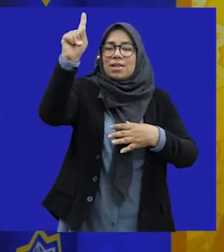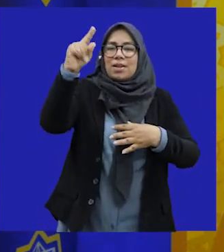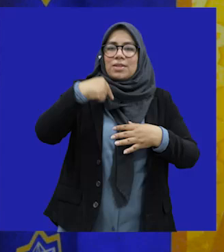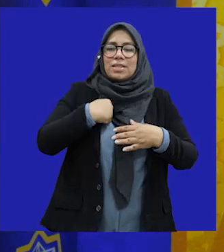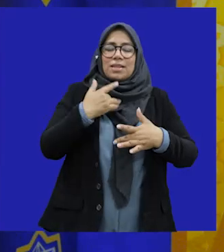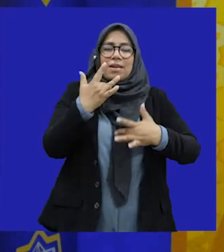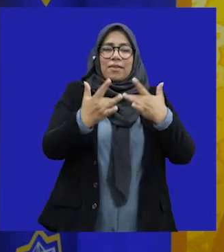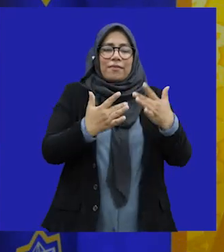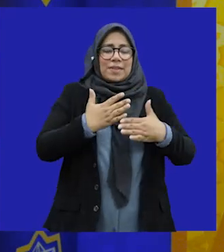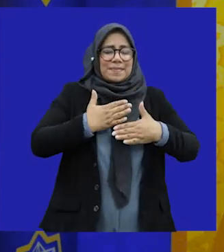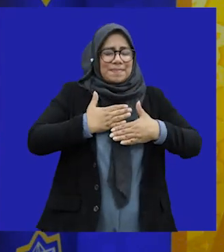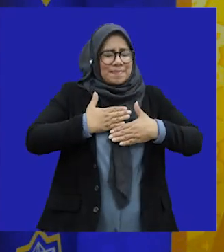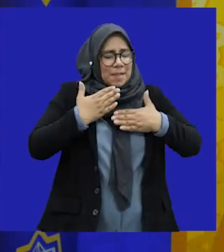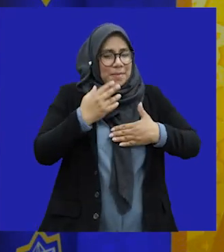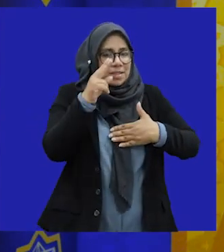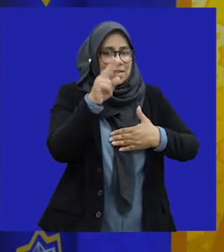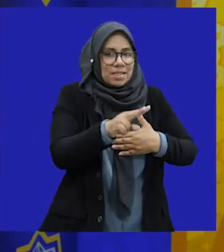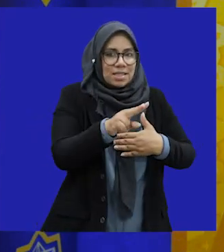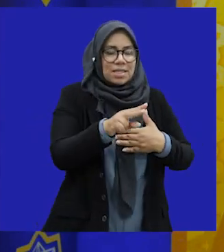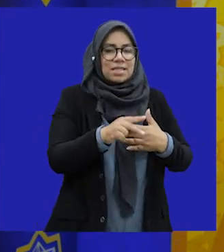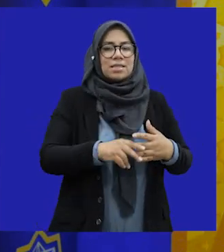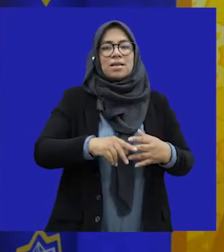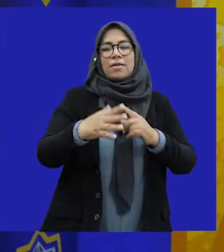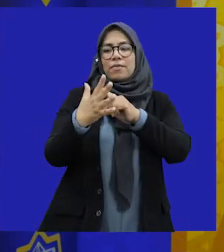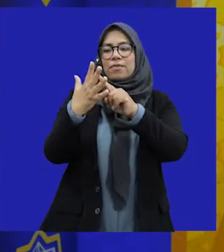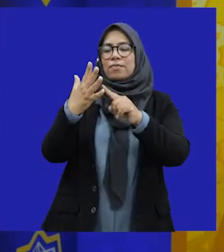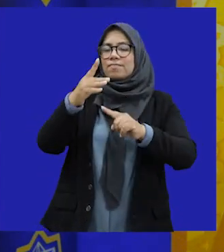meaning through obligatory prayers and obligatory